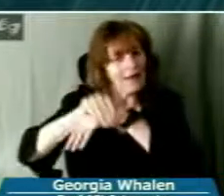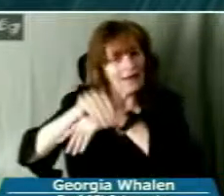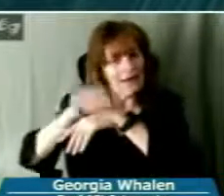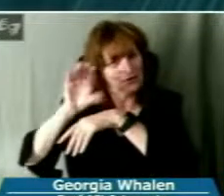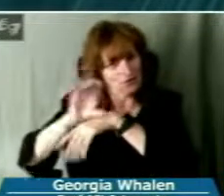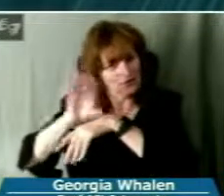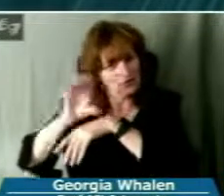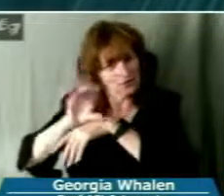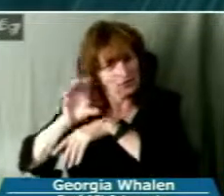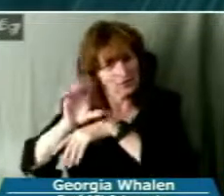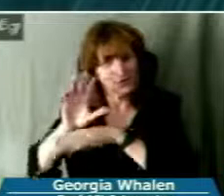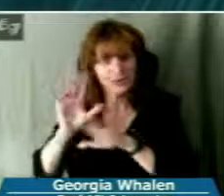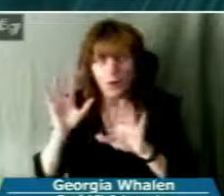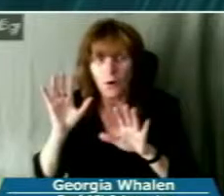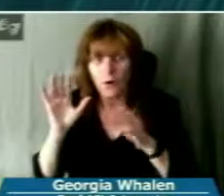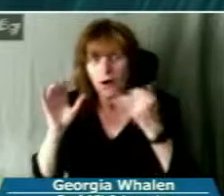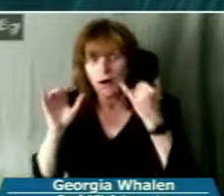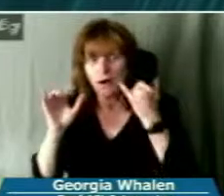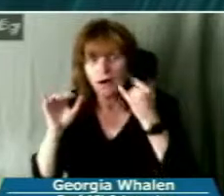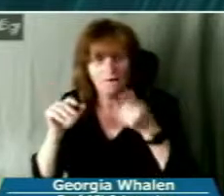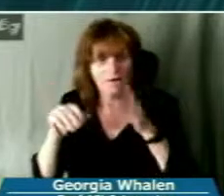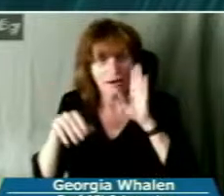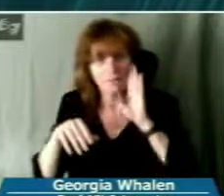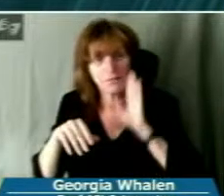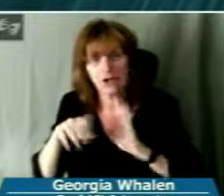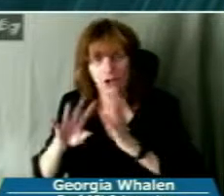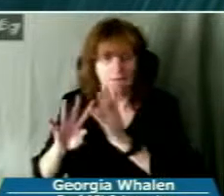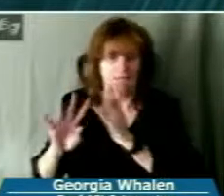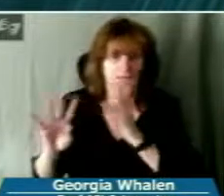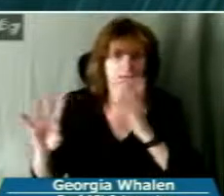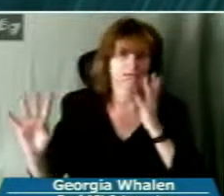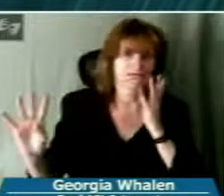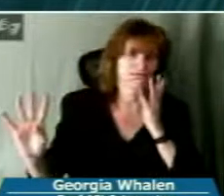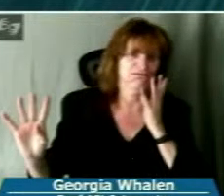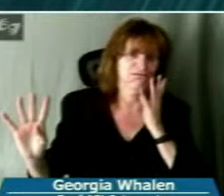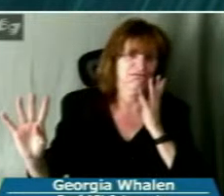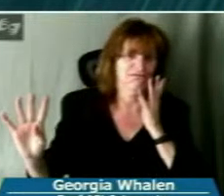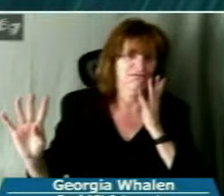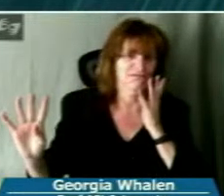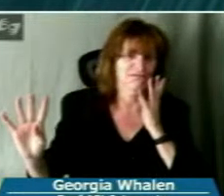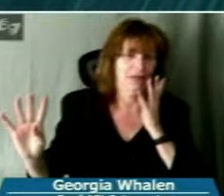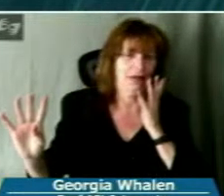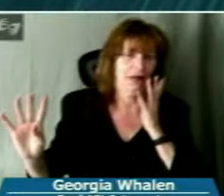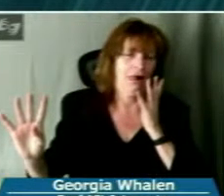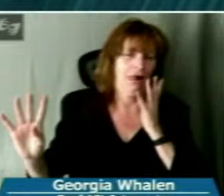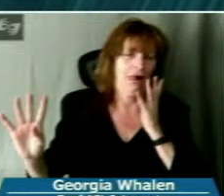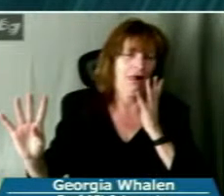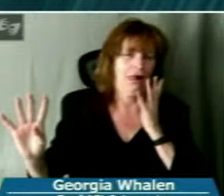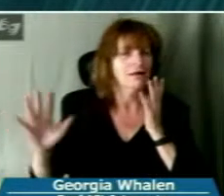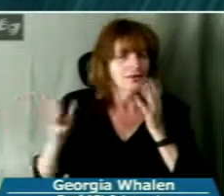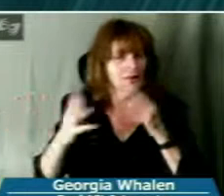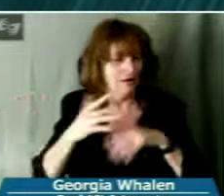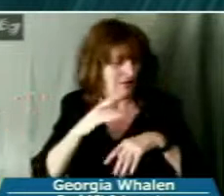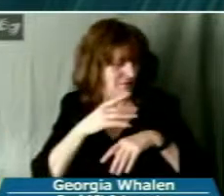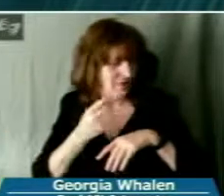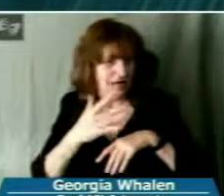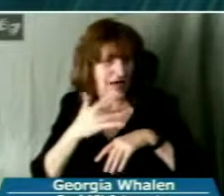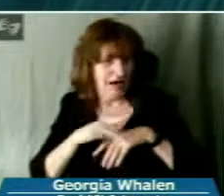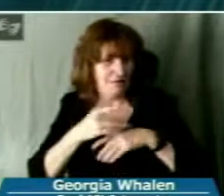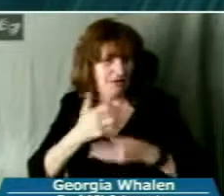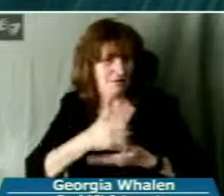liquor store are any indicator, people are consuming plenty. So there's probably going to be lots of empties out there. So bring them